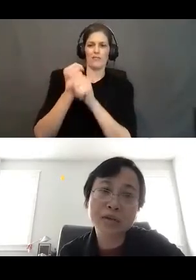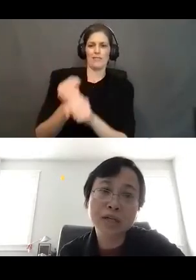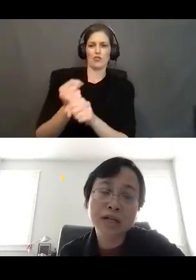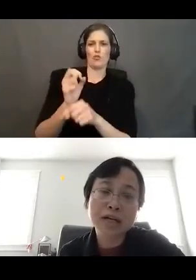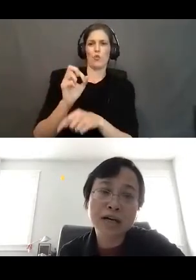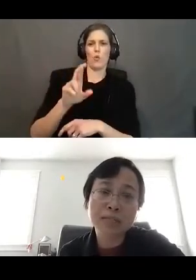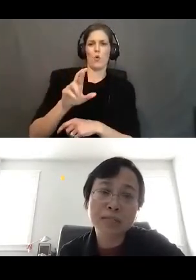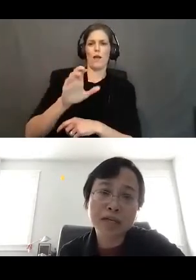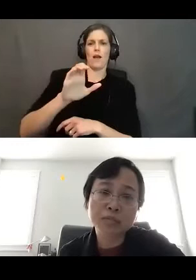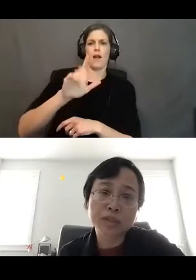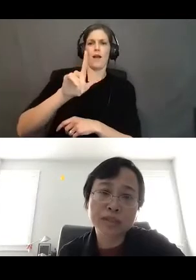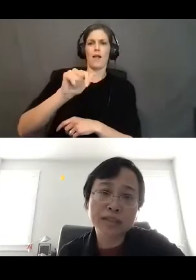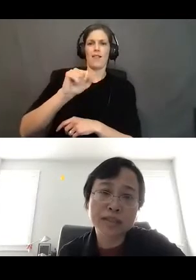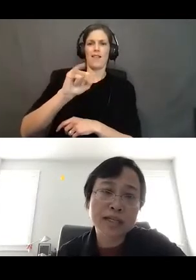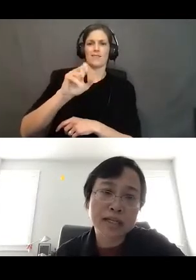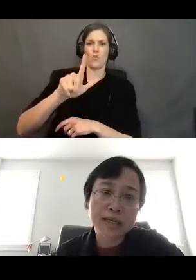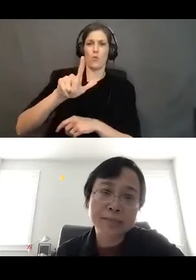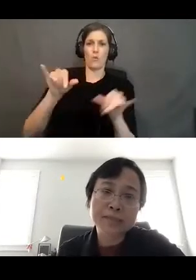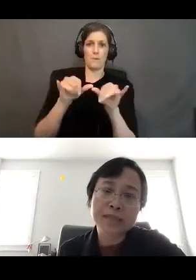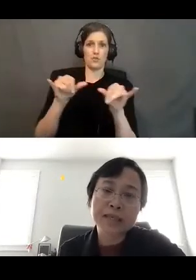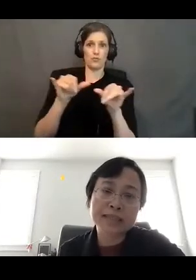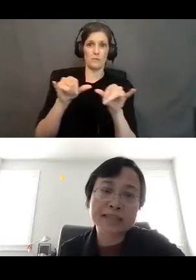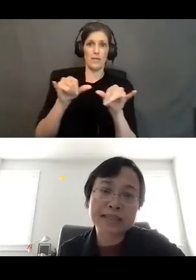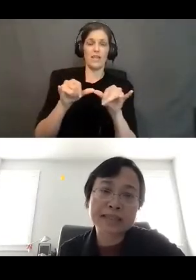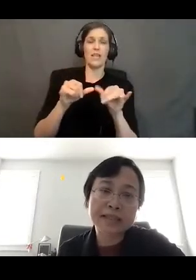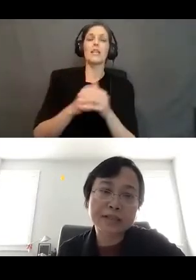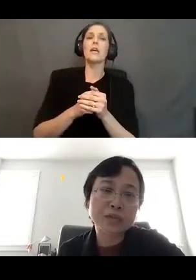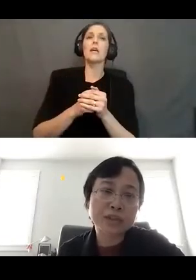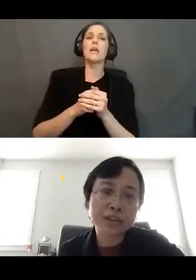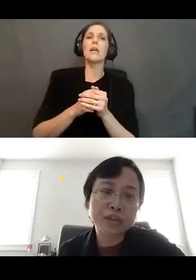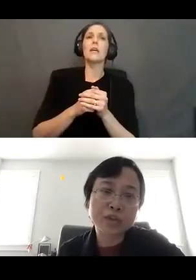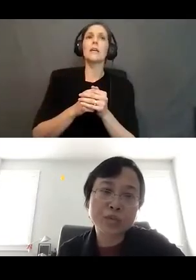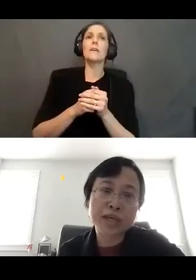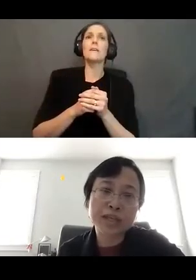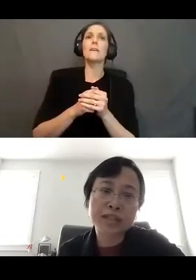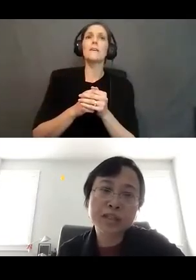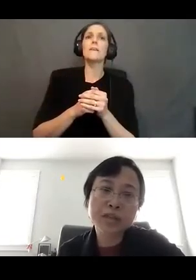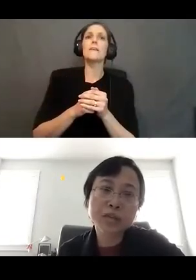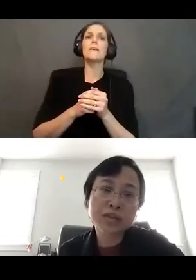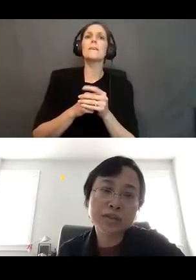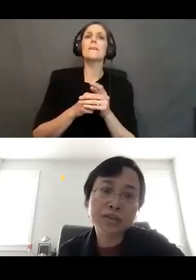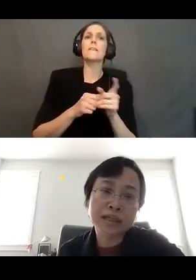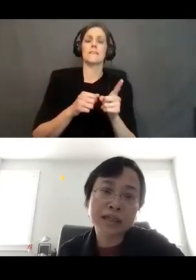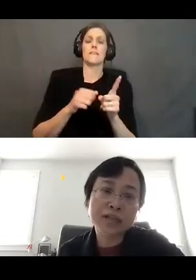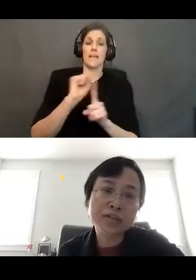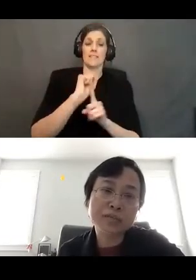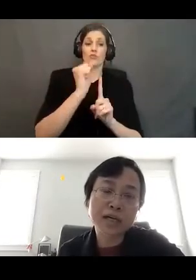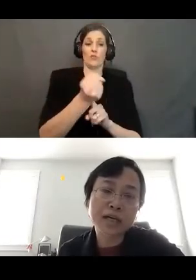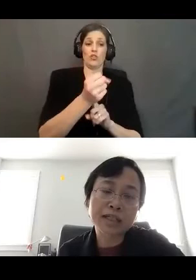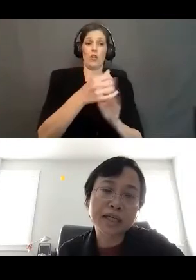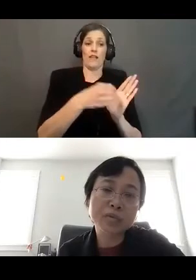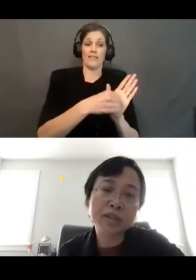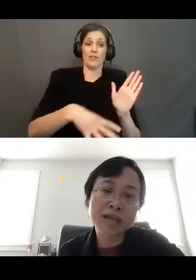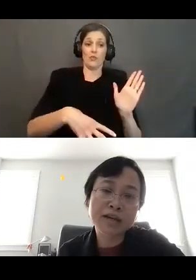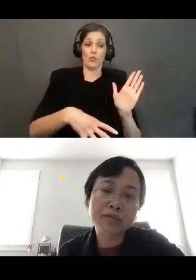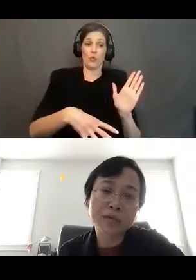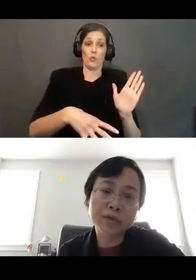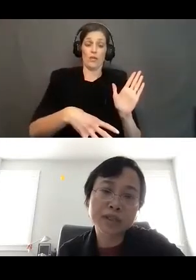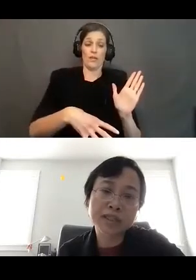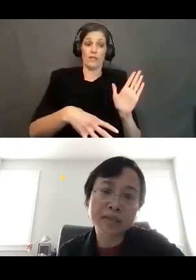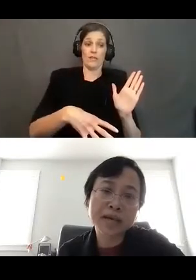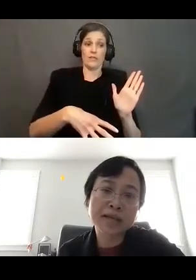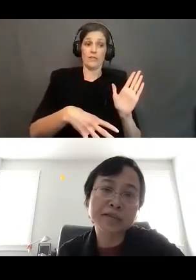classical measurement is for the situation where the students' engagement